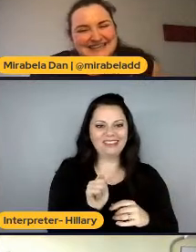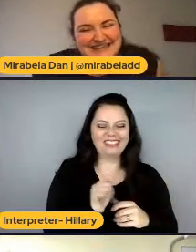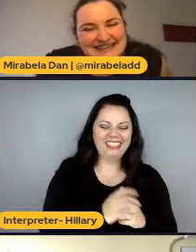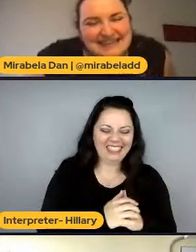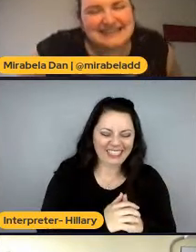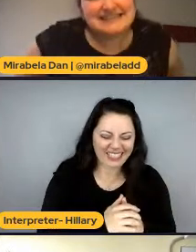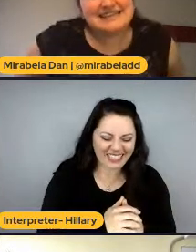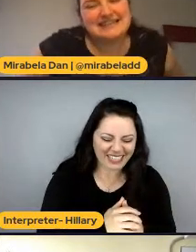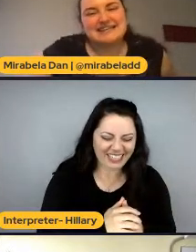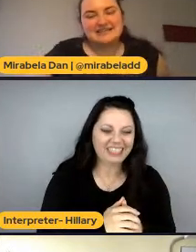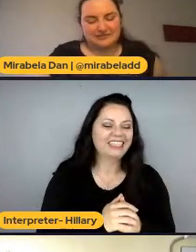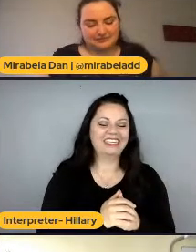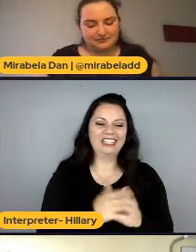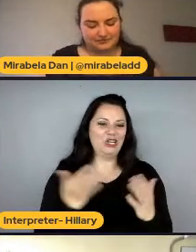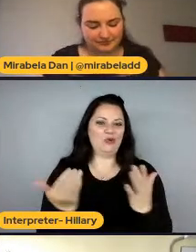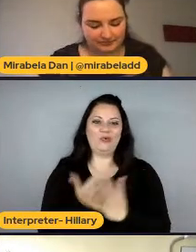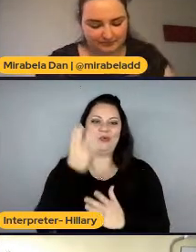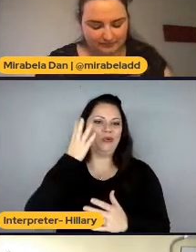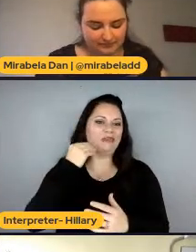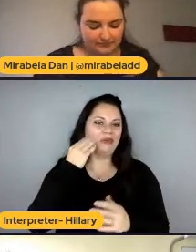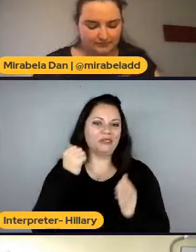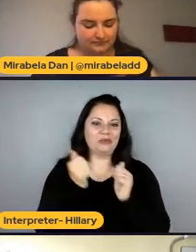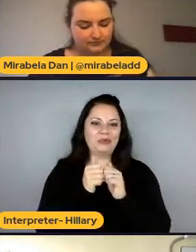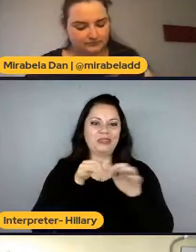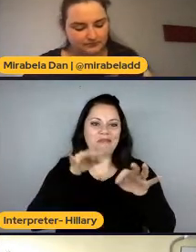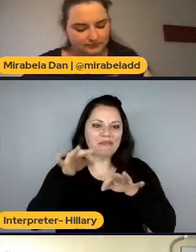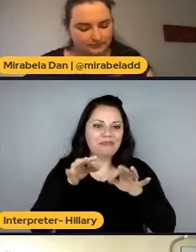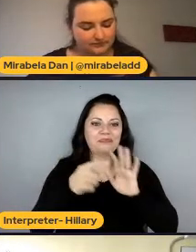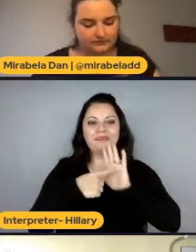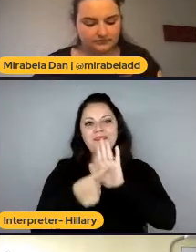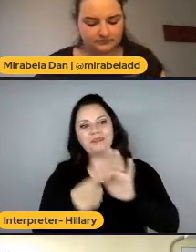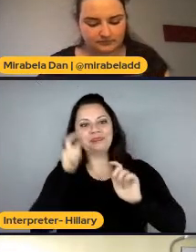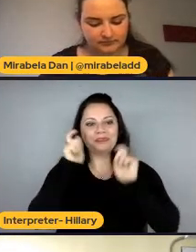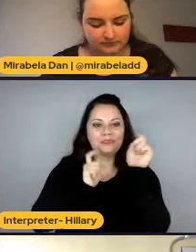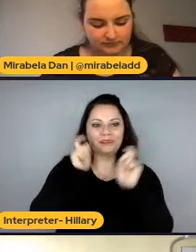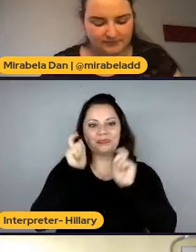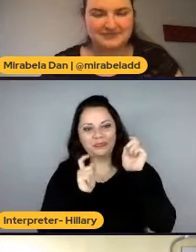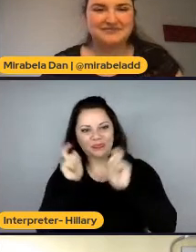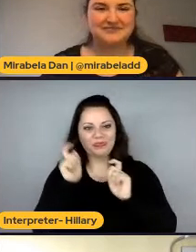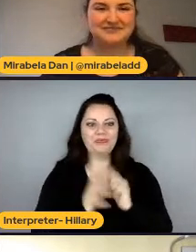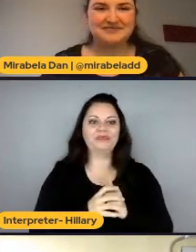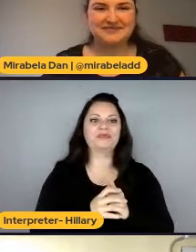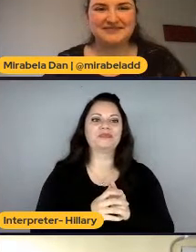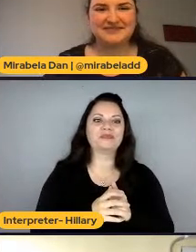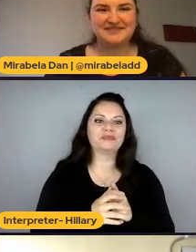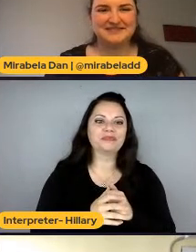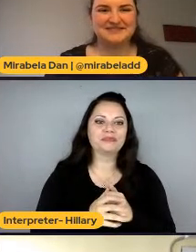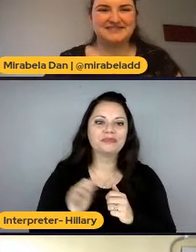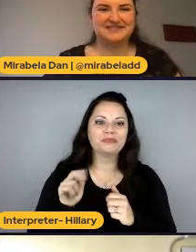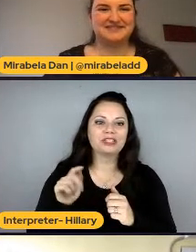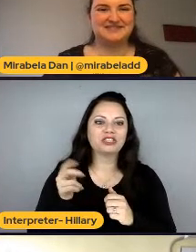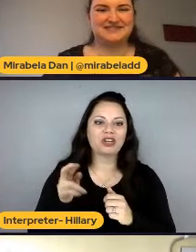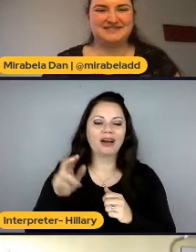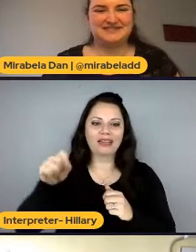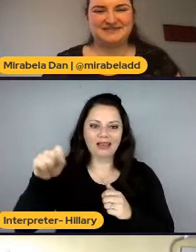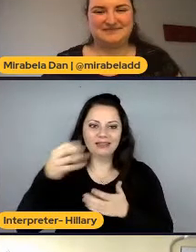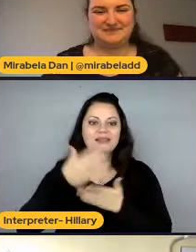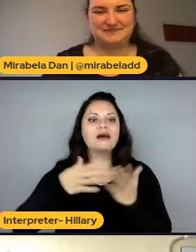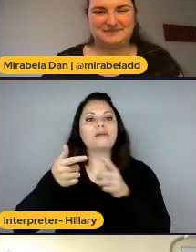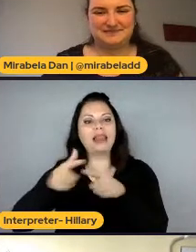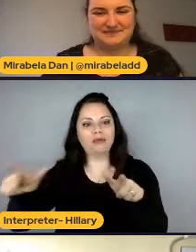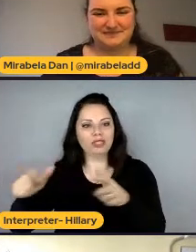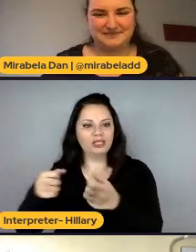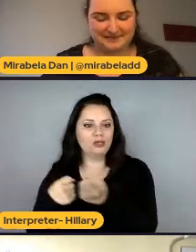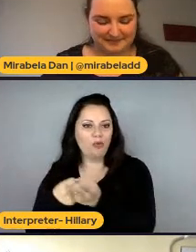It just brings up a whole new series of expressions. Yeah, there's some languages that support them. I think Swift does, but I